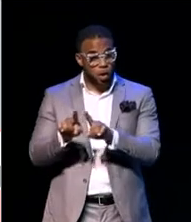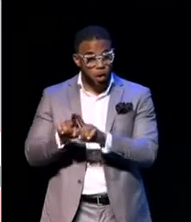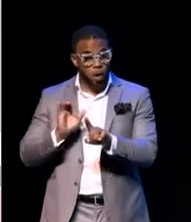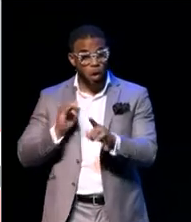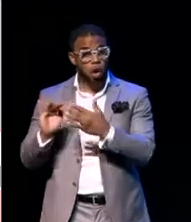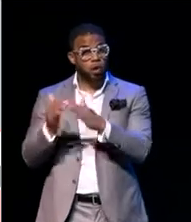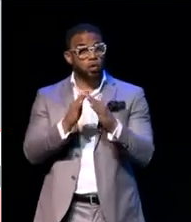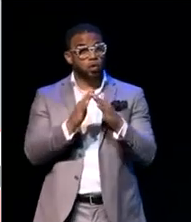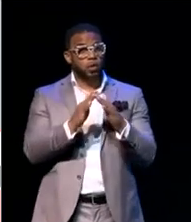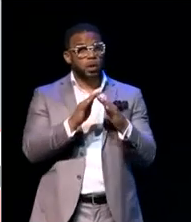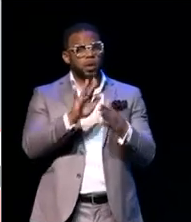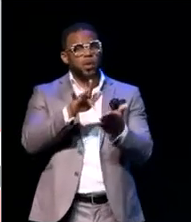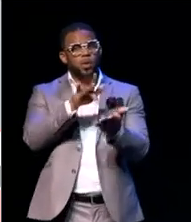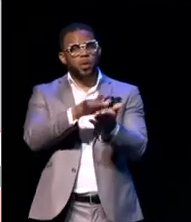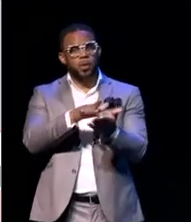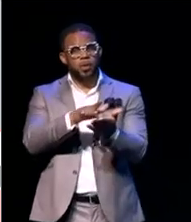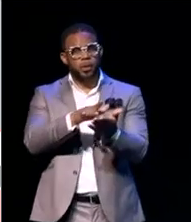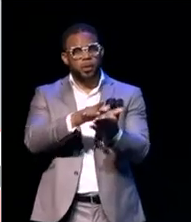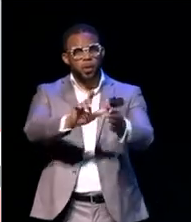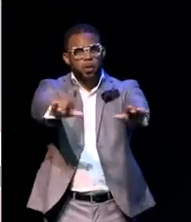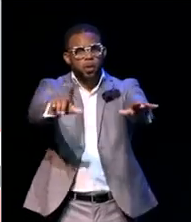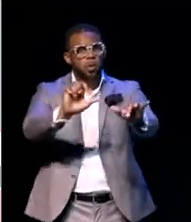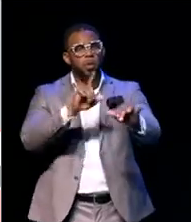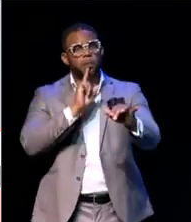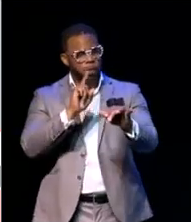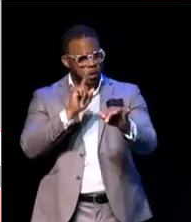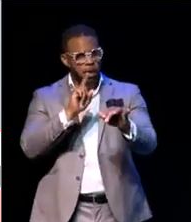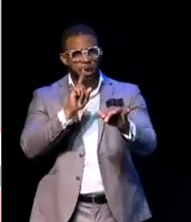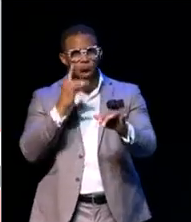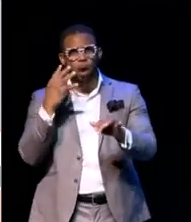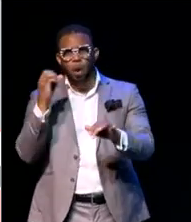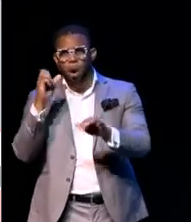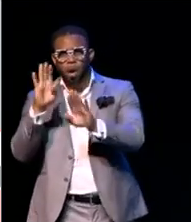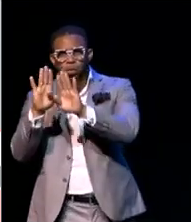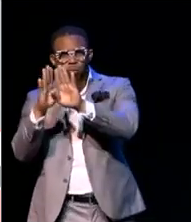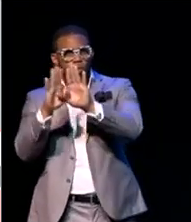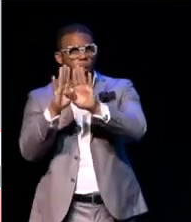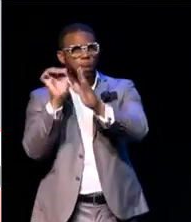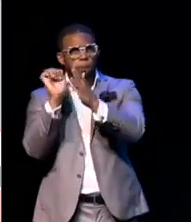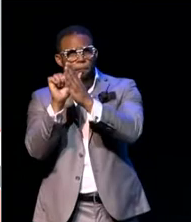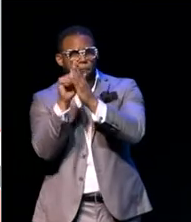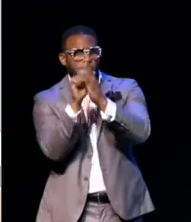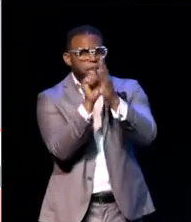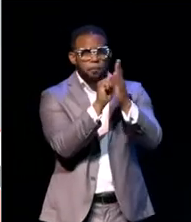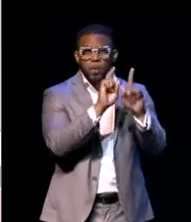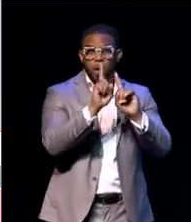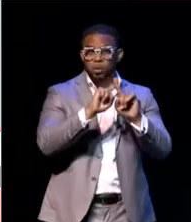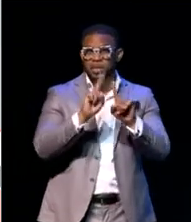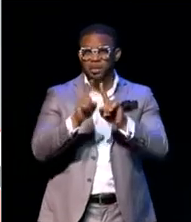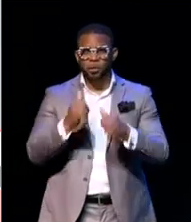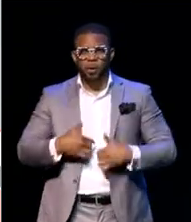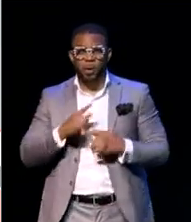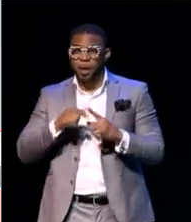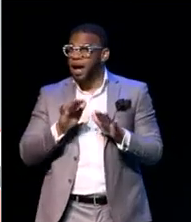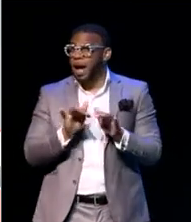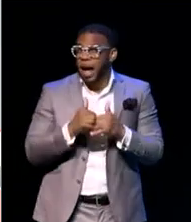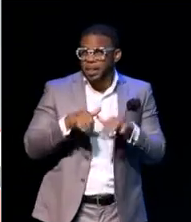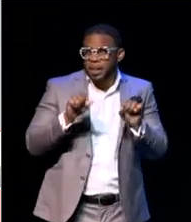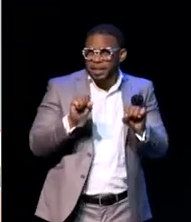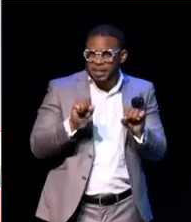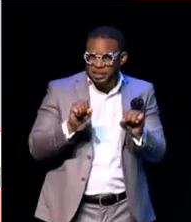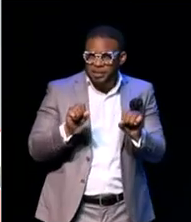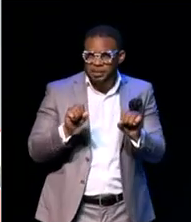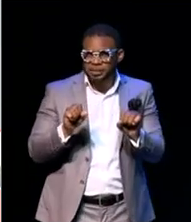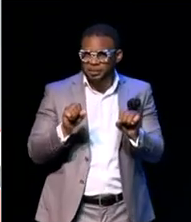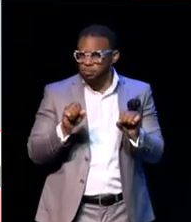our community core, who is going to be going out door to door, talking to residents about how they can get